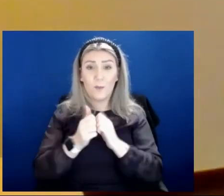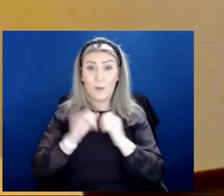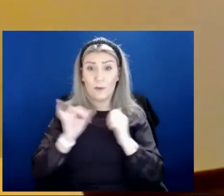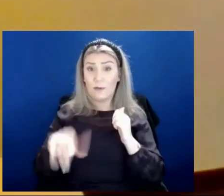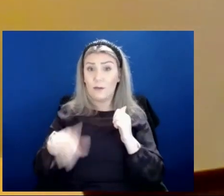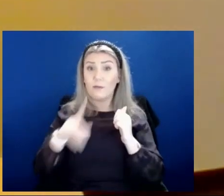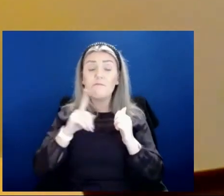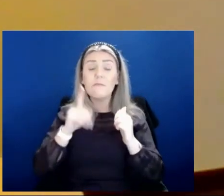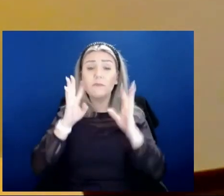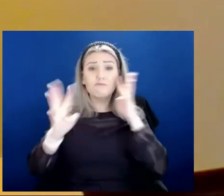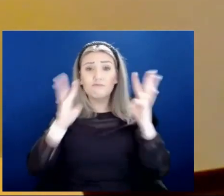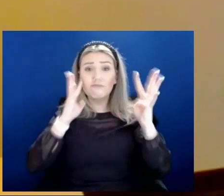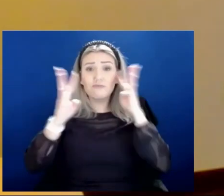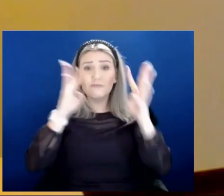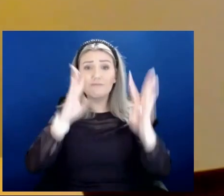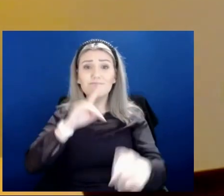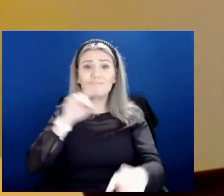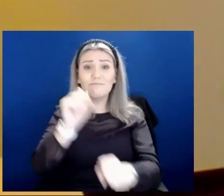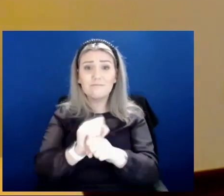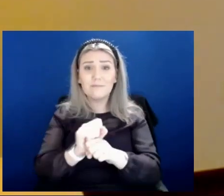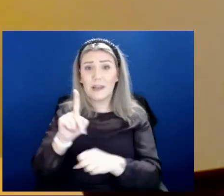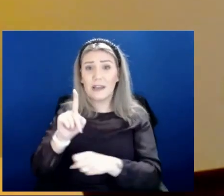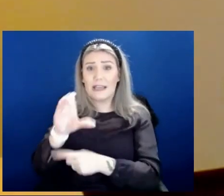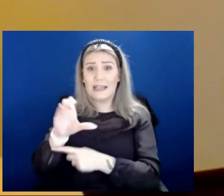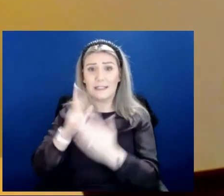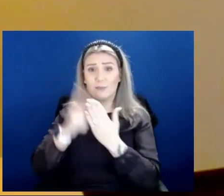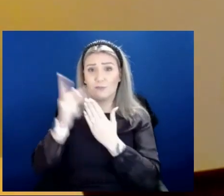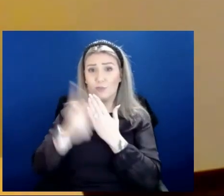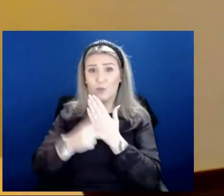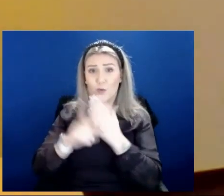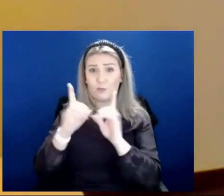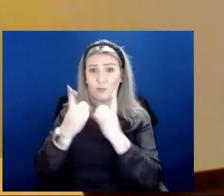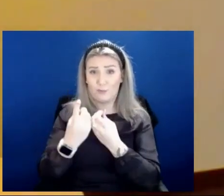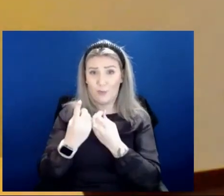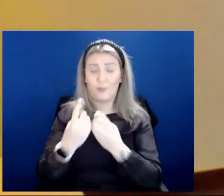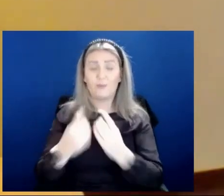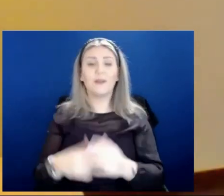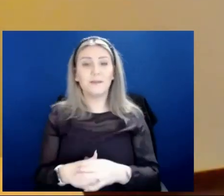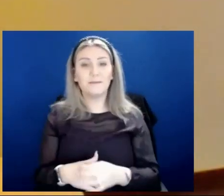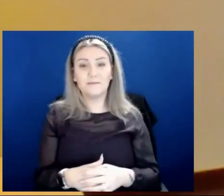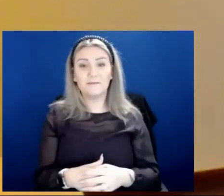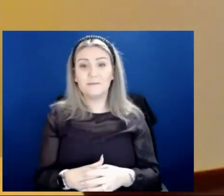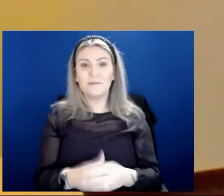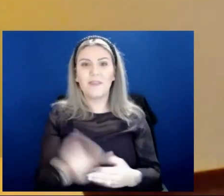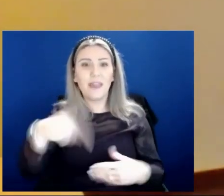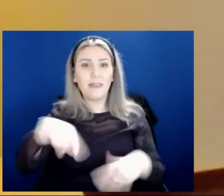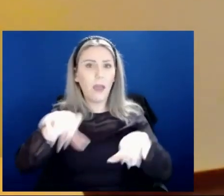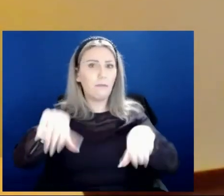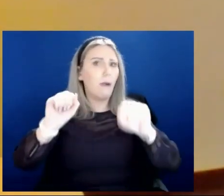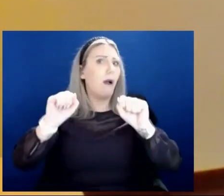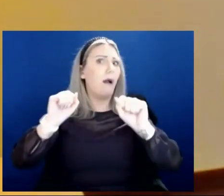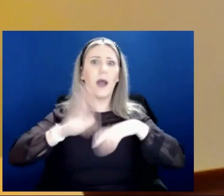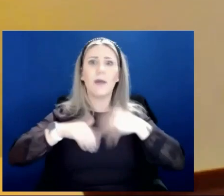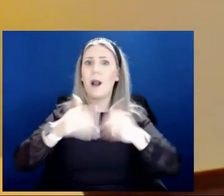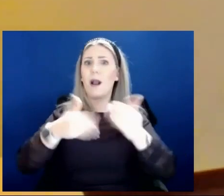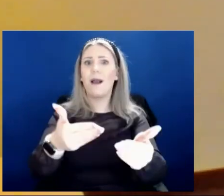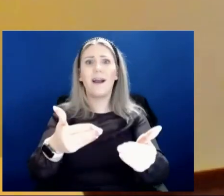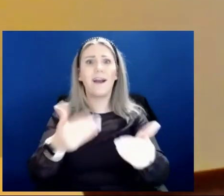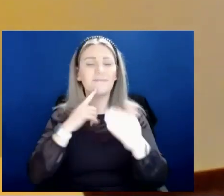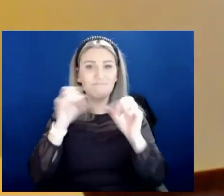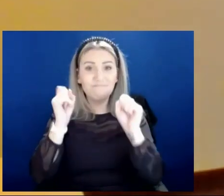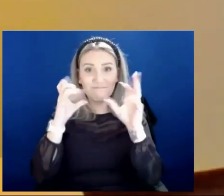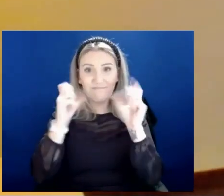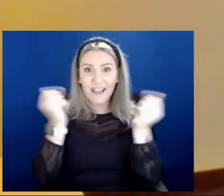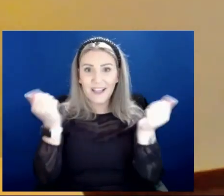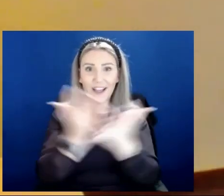up creating a dedicated Kansas City programs department. And they have taken off running, and it's amazing all the things they're